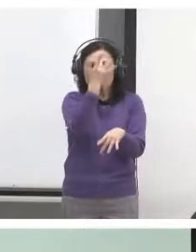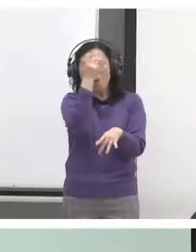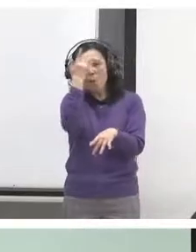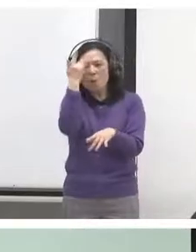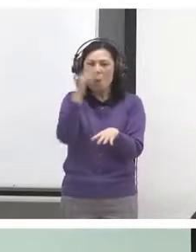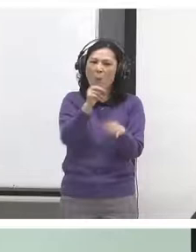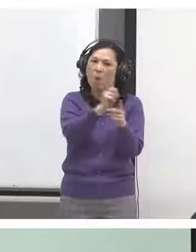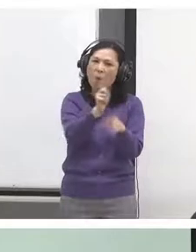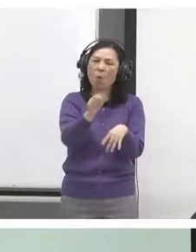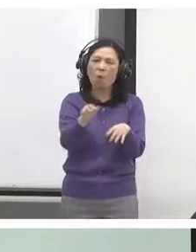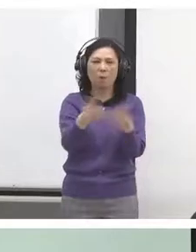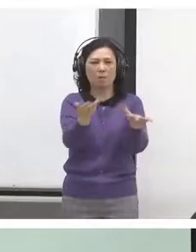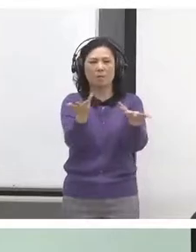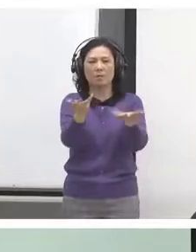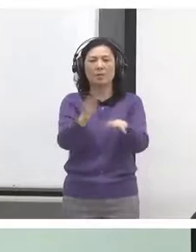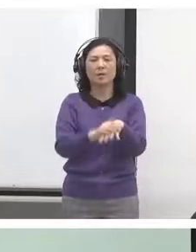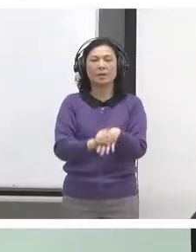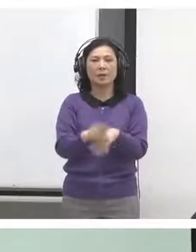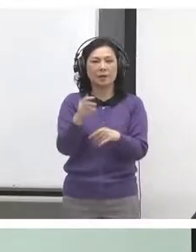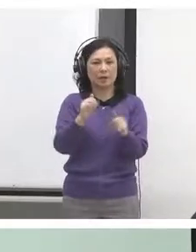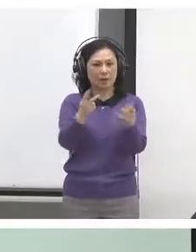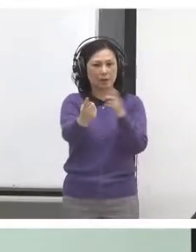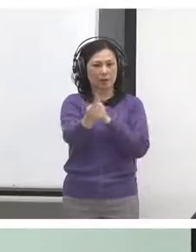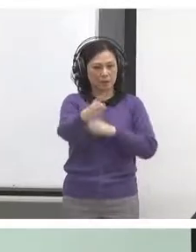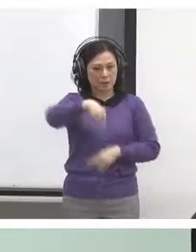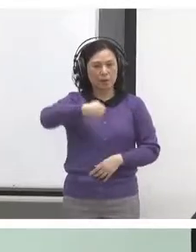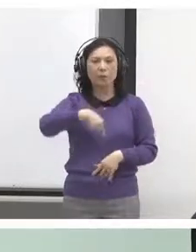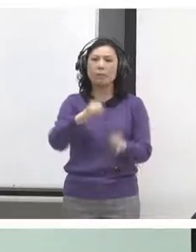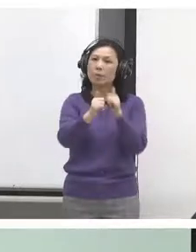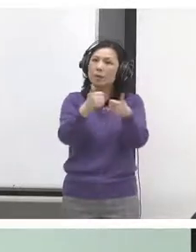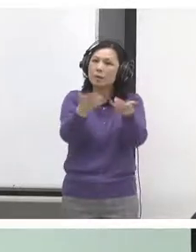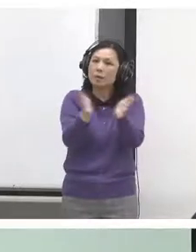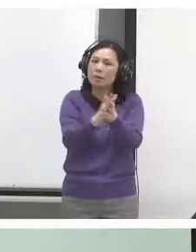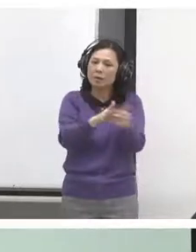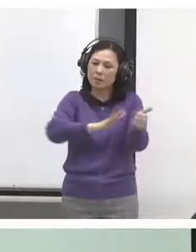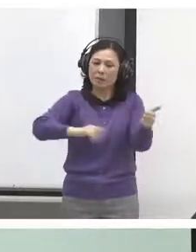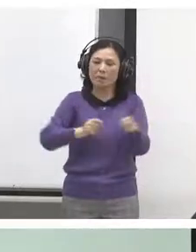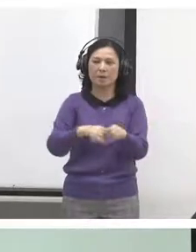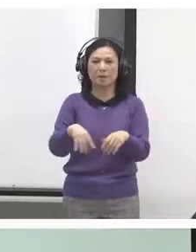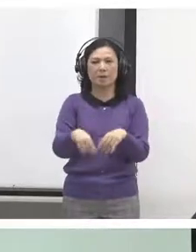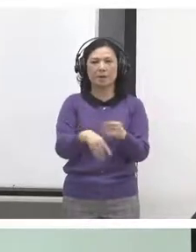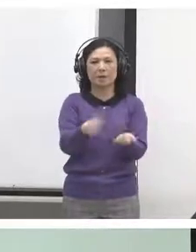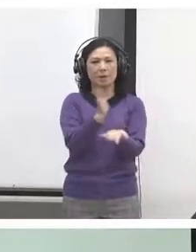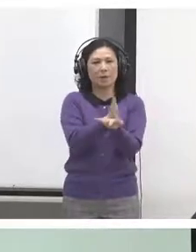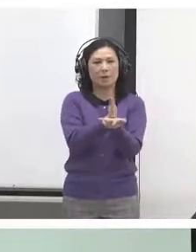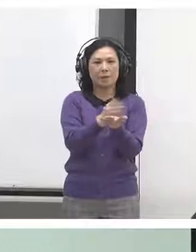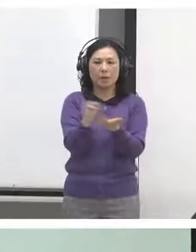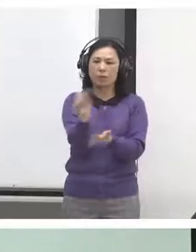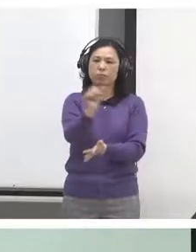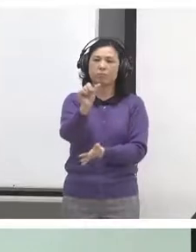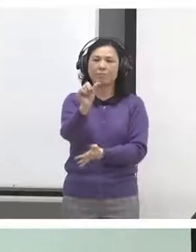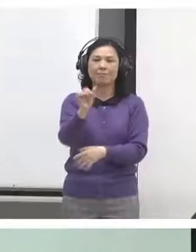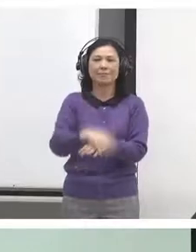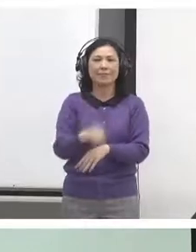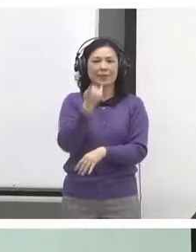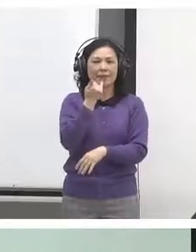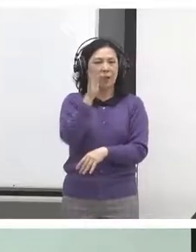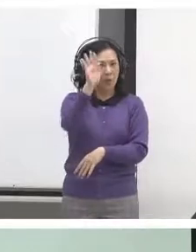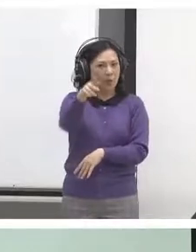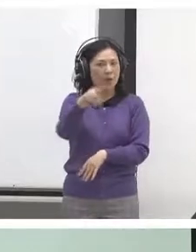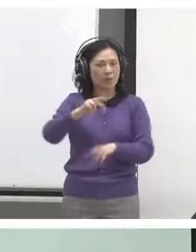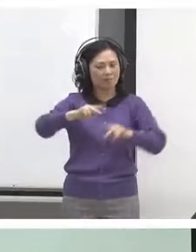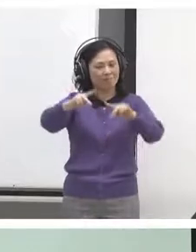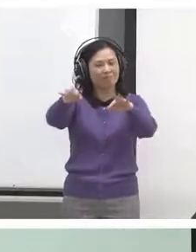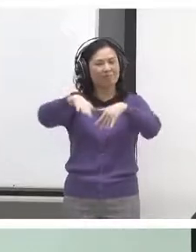want to leave you with 5 thoughts that we're reckoning with heading into our future, all in the banner of 5s to celebrate 5 years